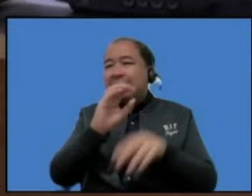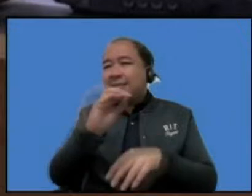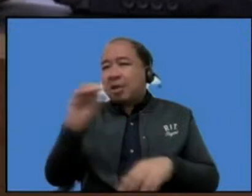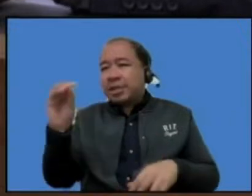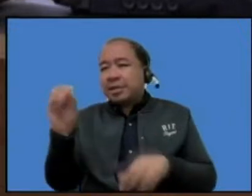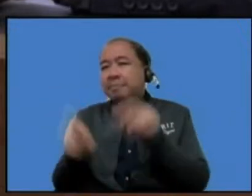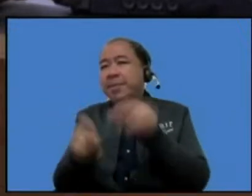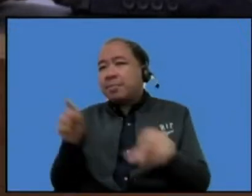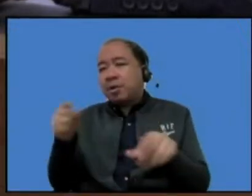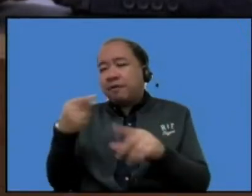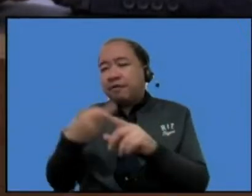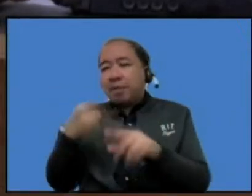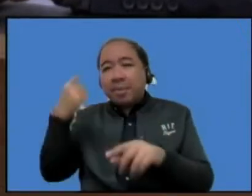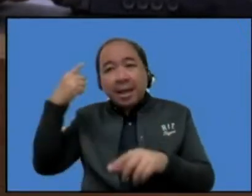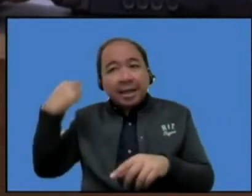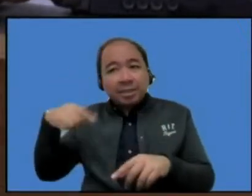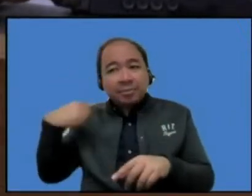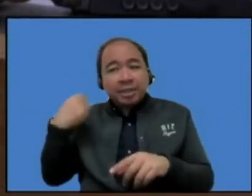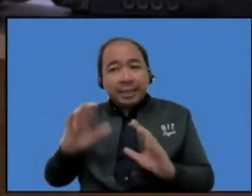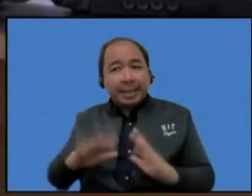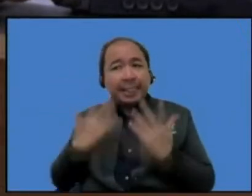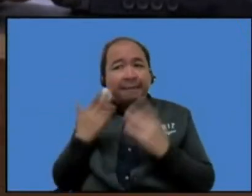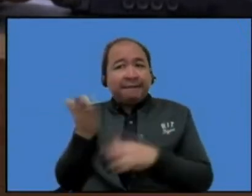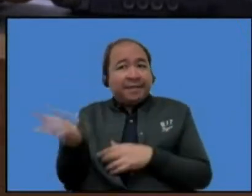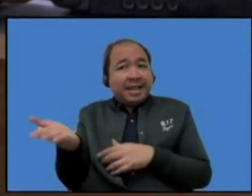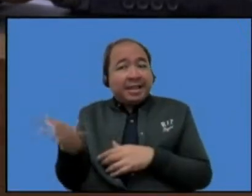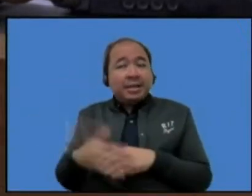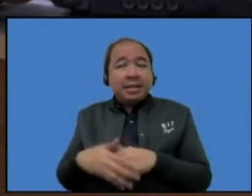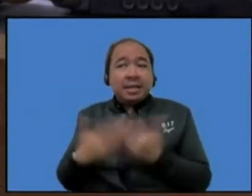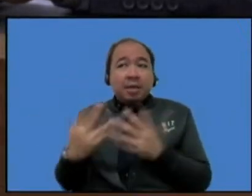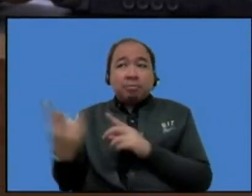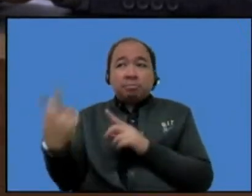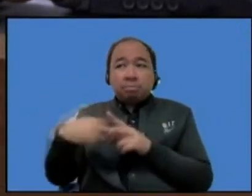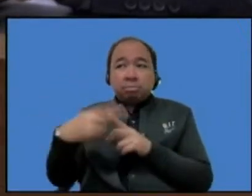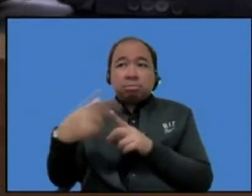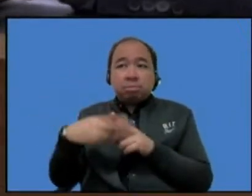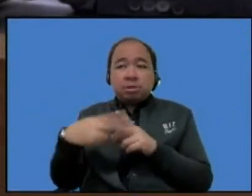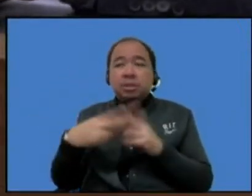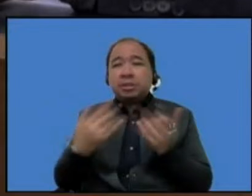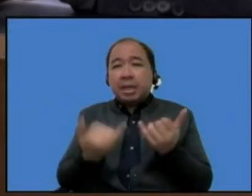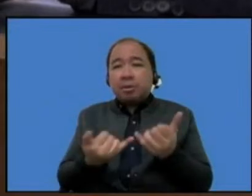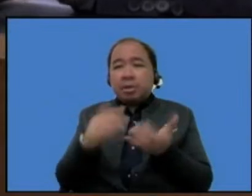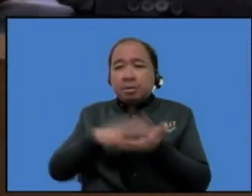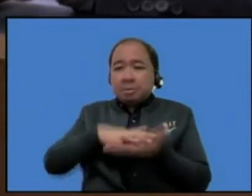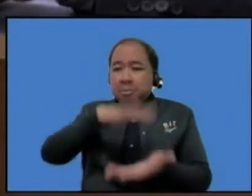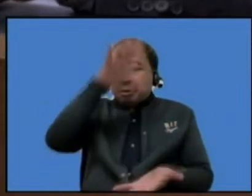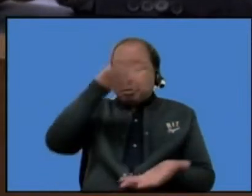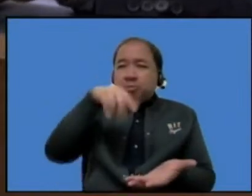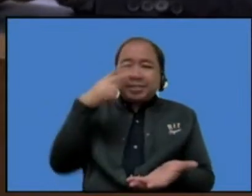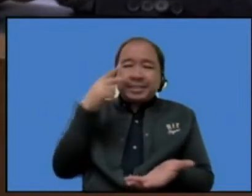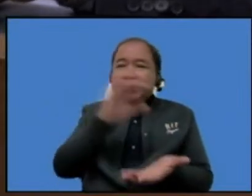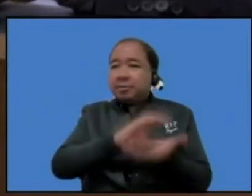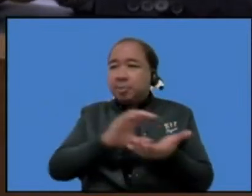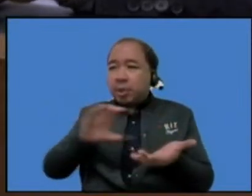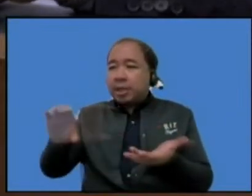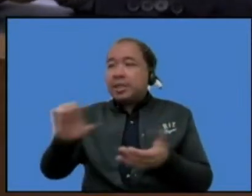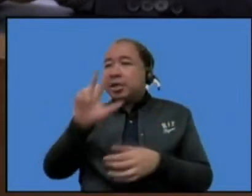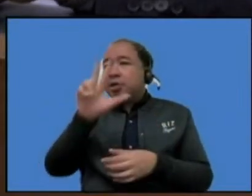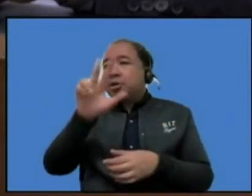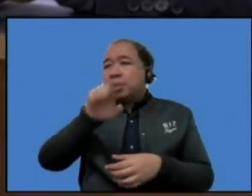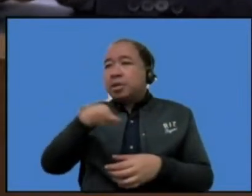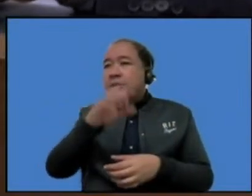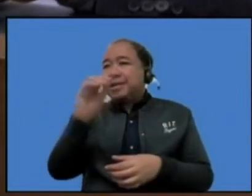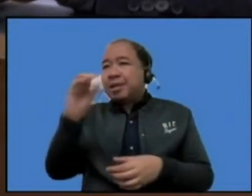now, based on these applications, more than 3,700 passports were given to